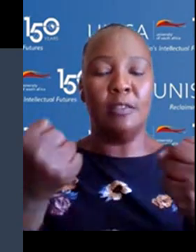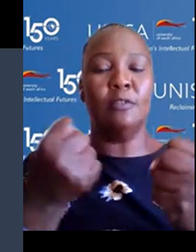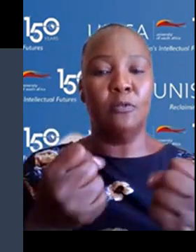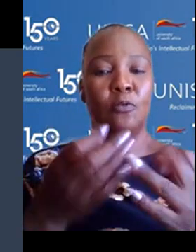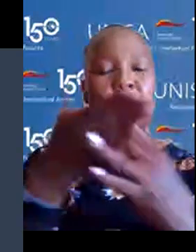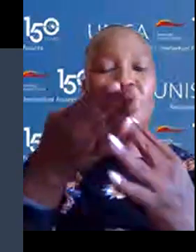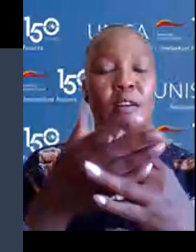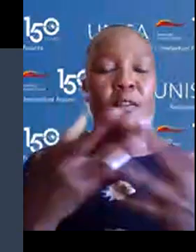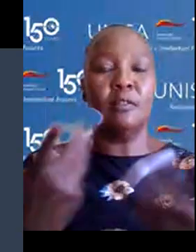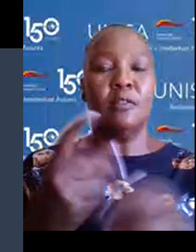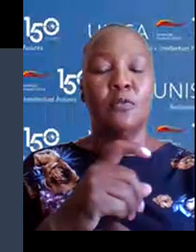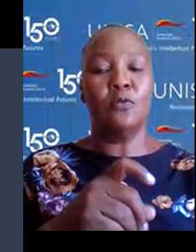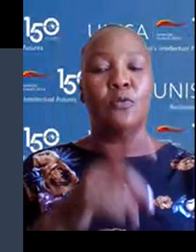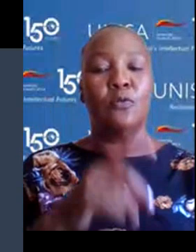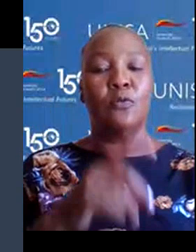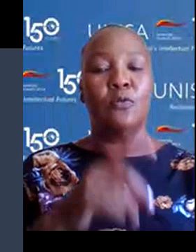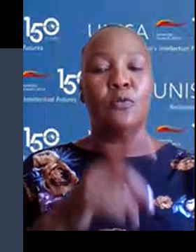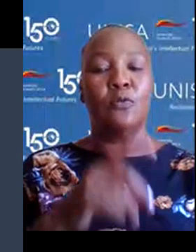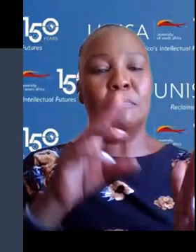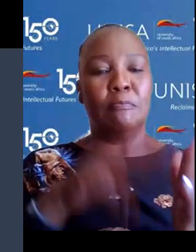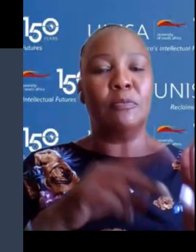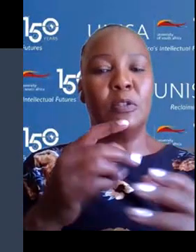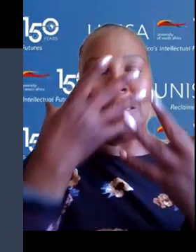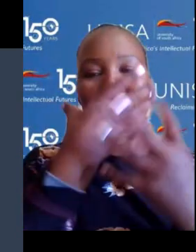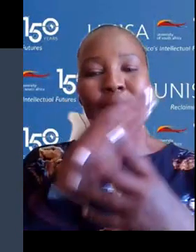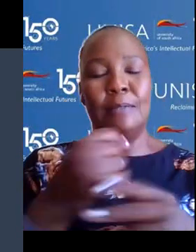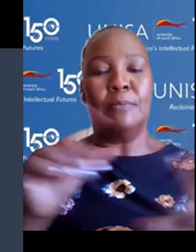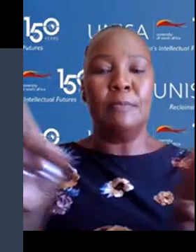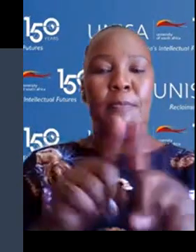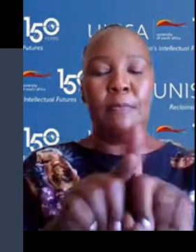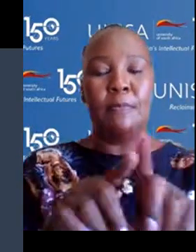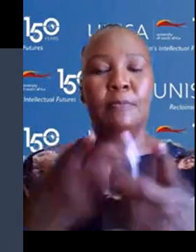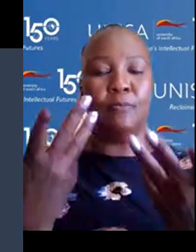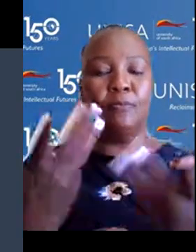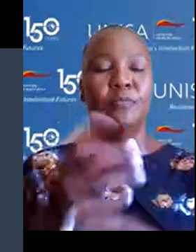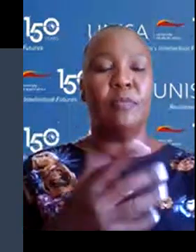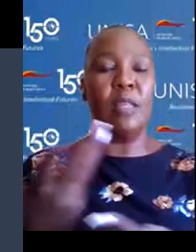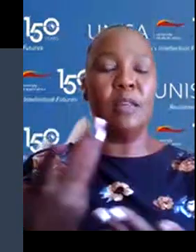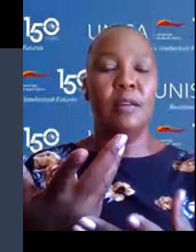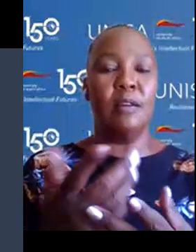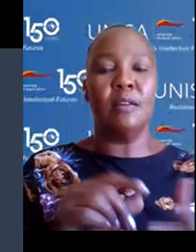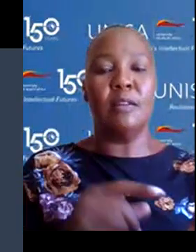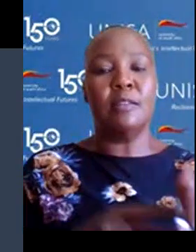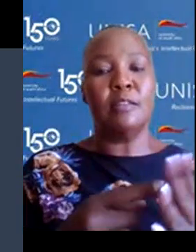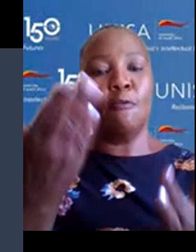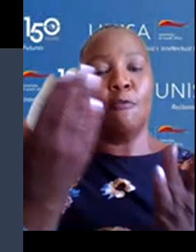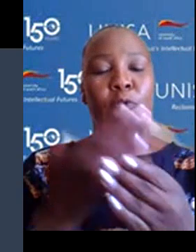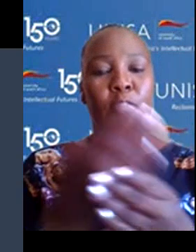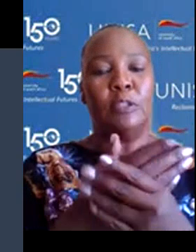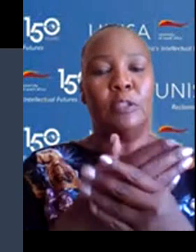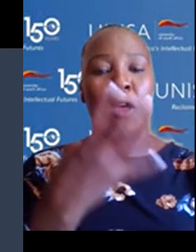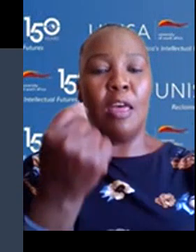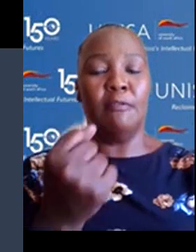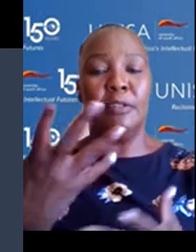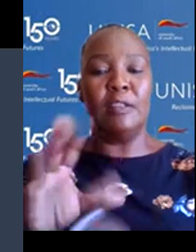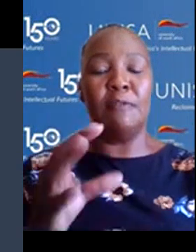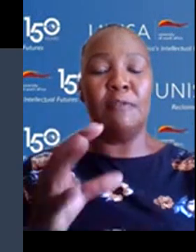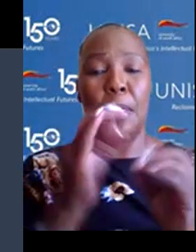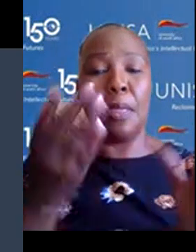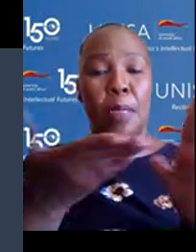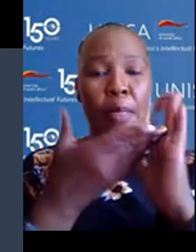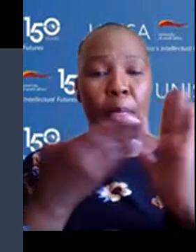interface looks pretty much the same. Again, it's going to show you files and folders that you already have. So if you have none, it'll be pretty